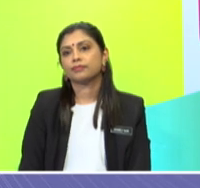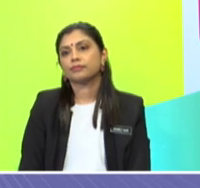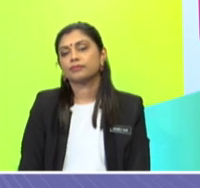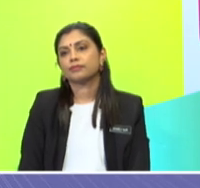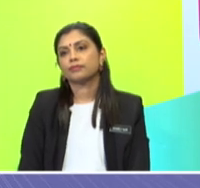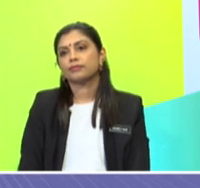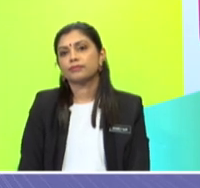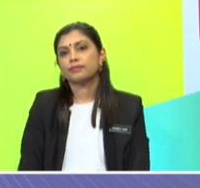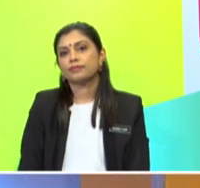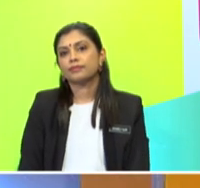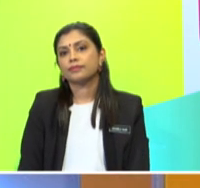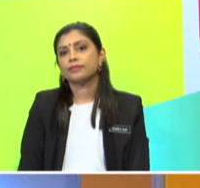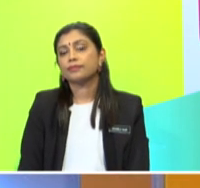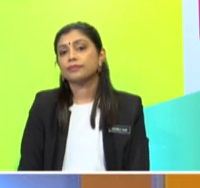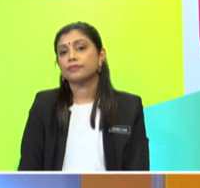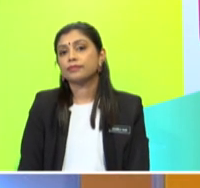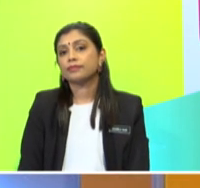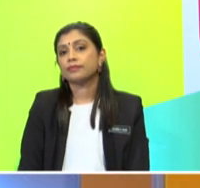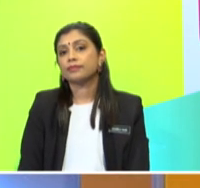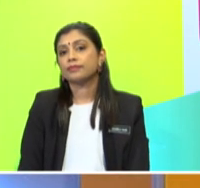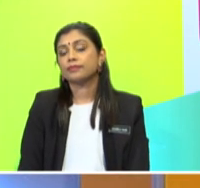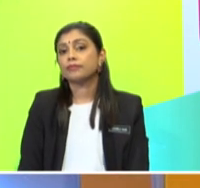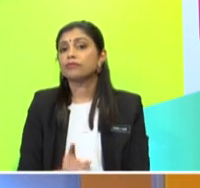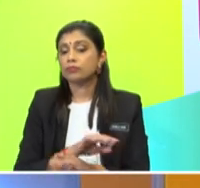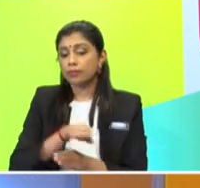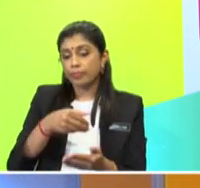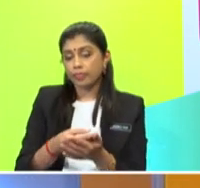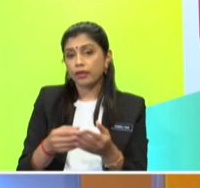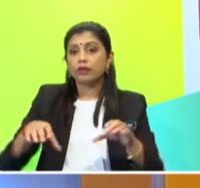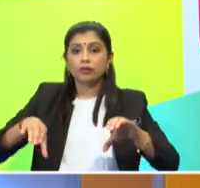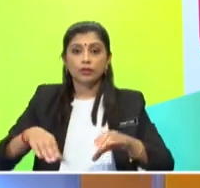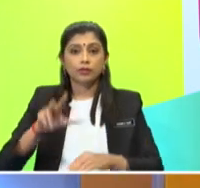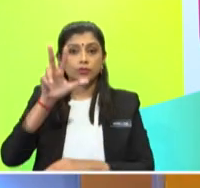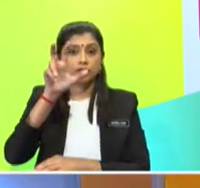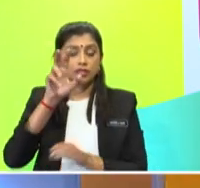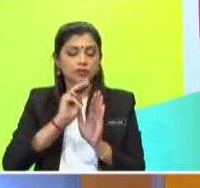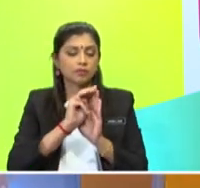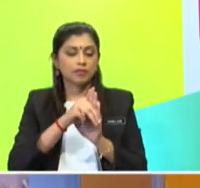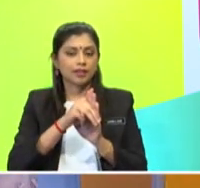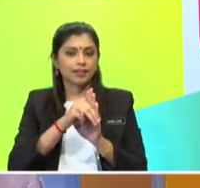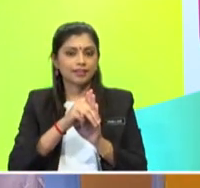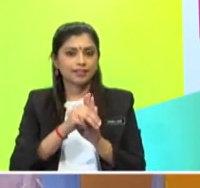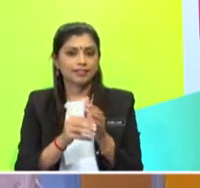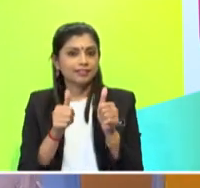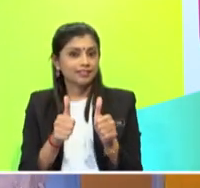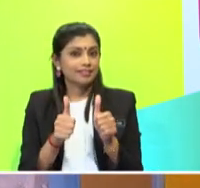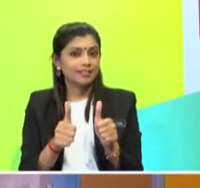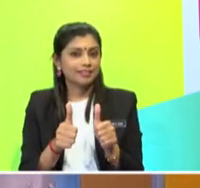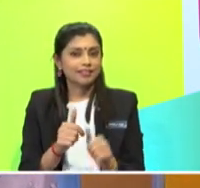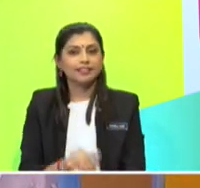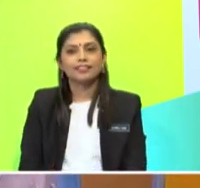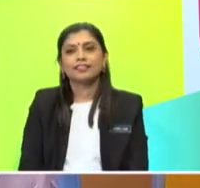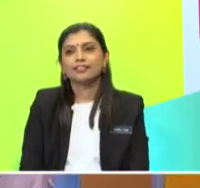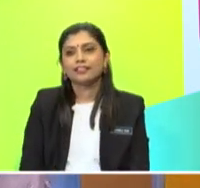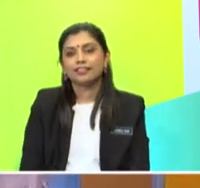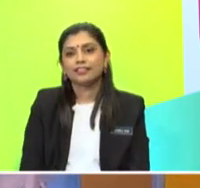you are going to nail this within 30 minutes of email writing. Yes, that's right. Good job. So